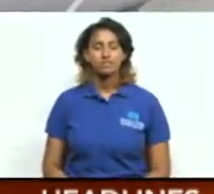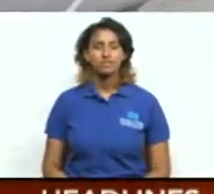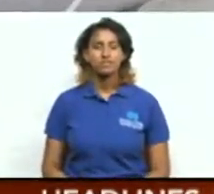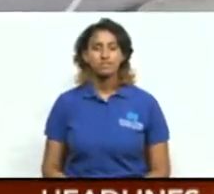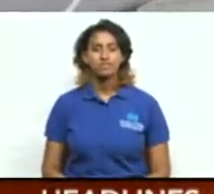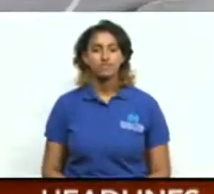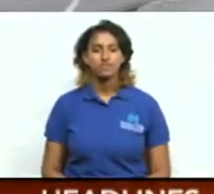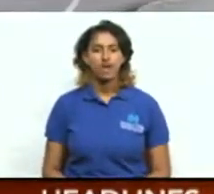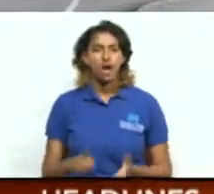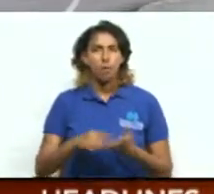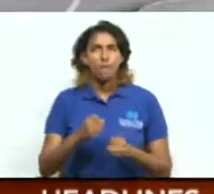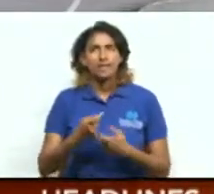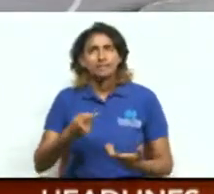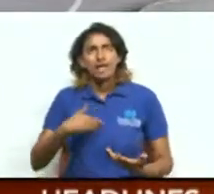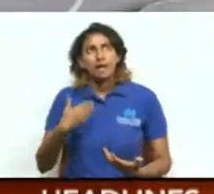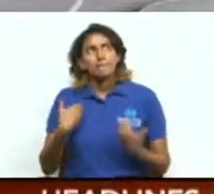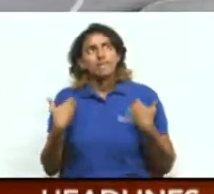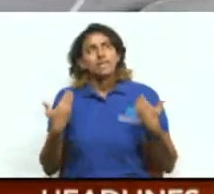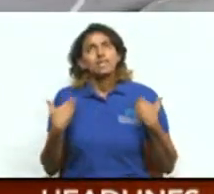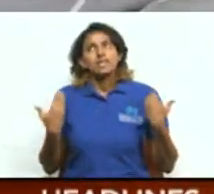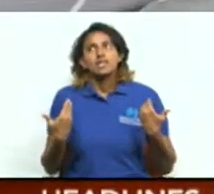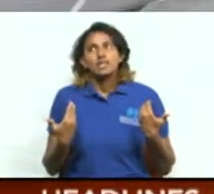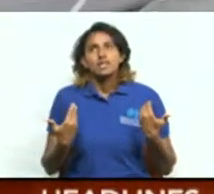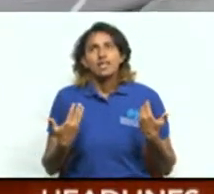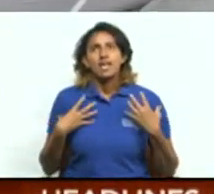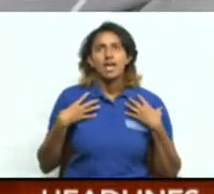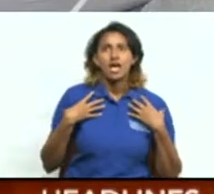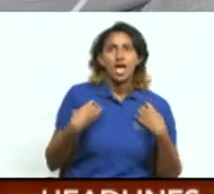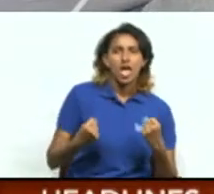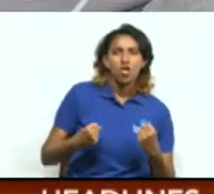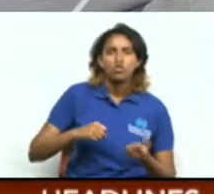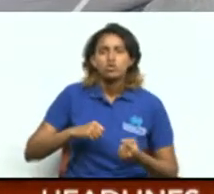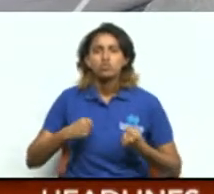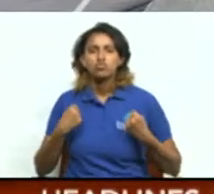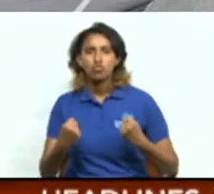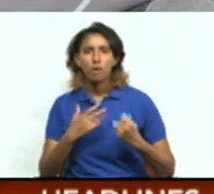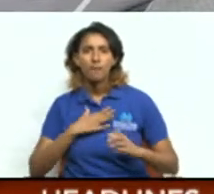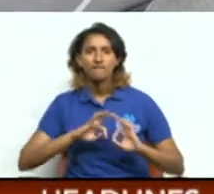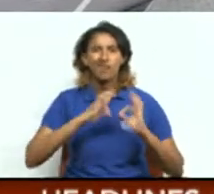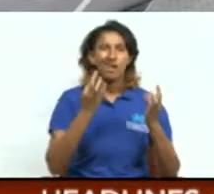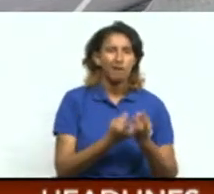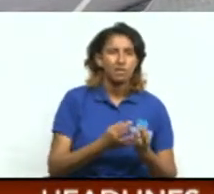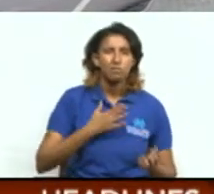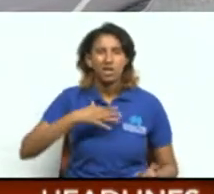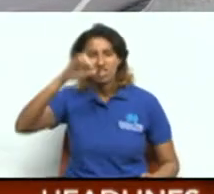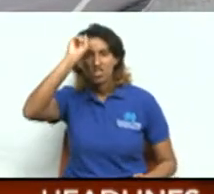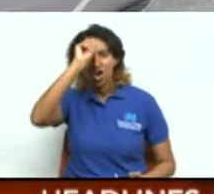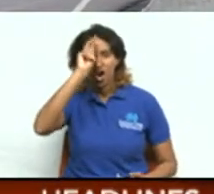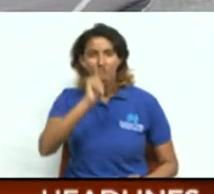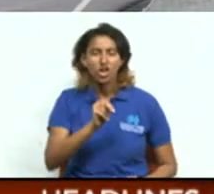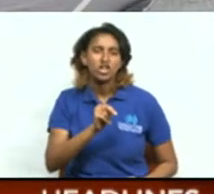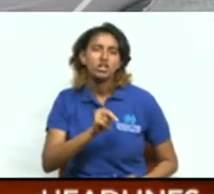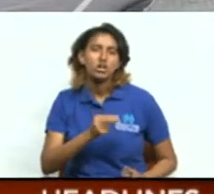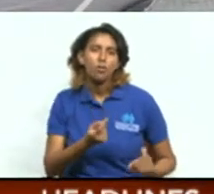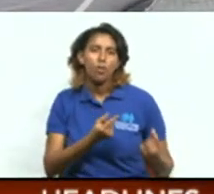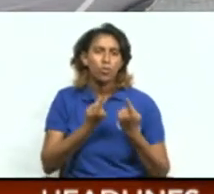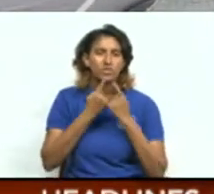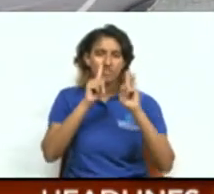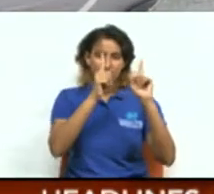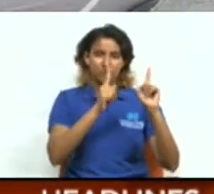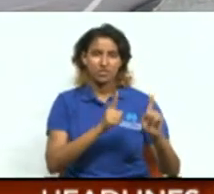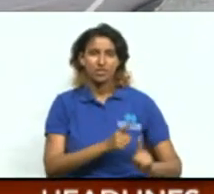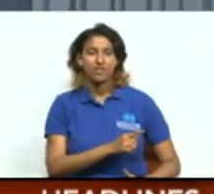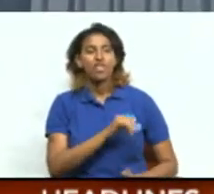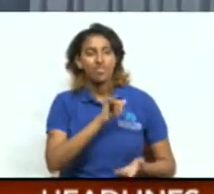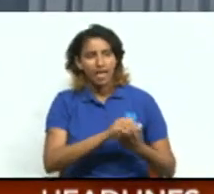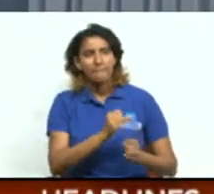What makes me happy is the health and strength for my family and the, with my son excelling in everything he attempted. That's what makes me